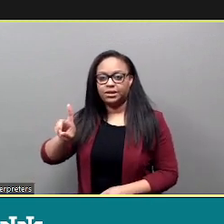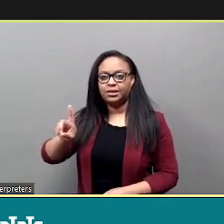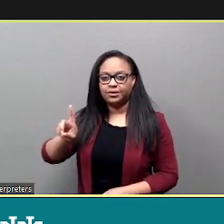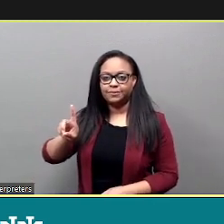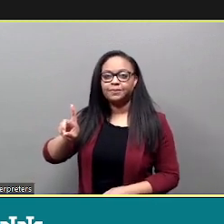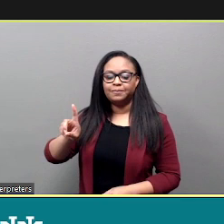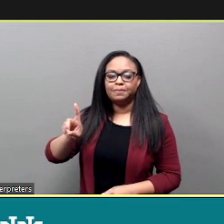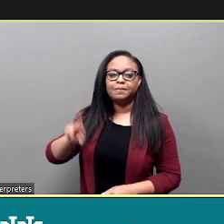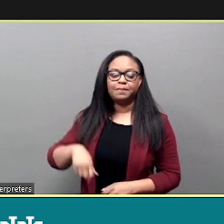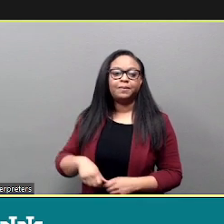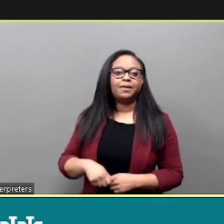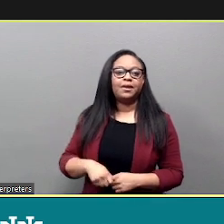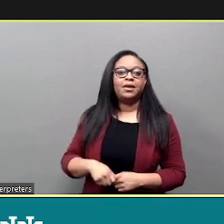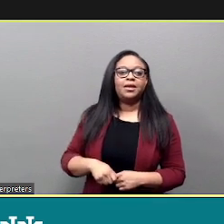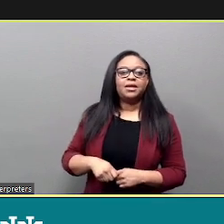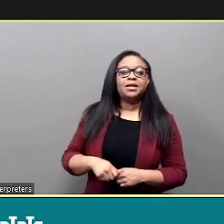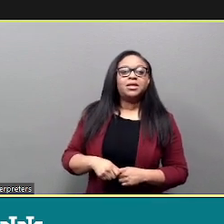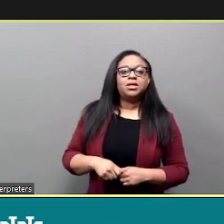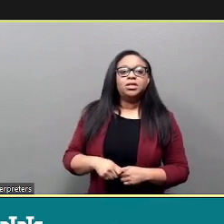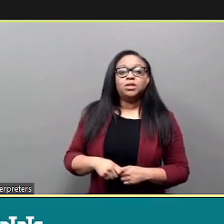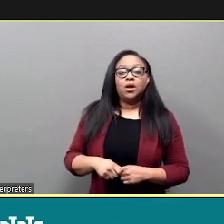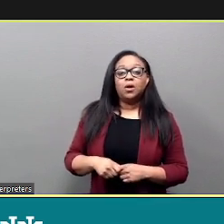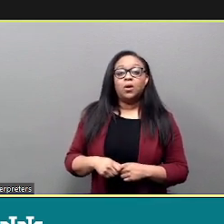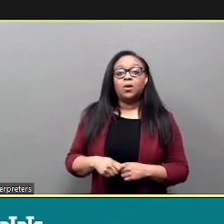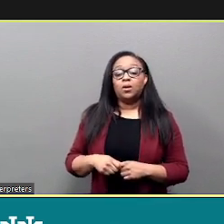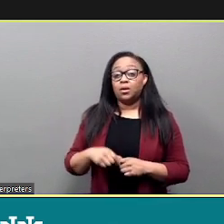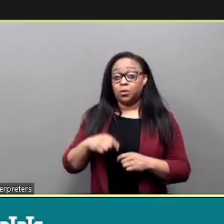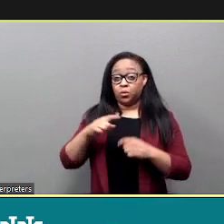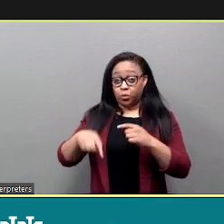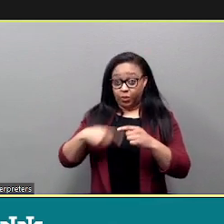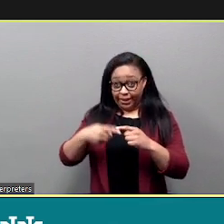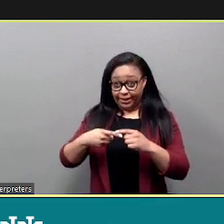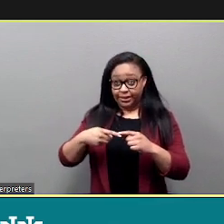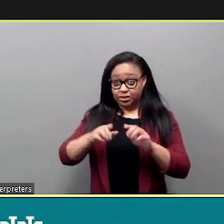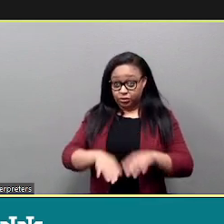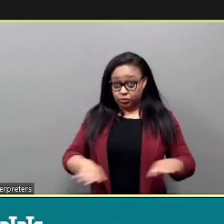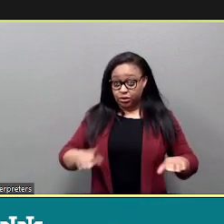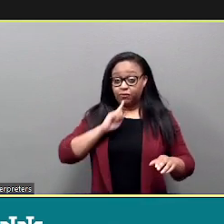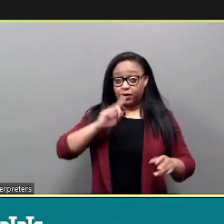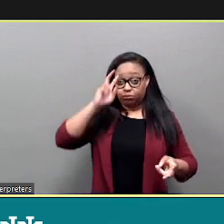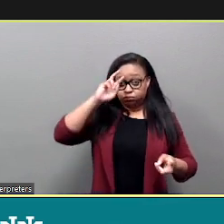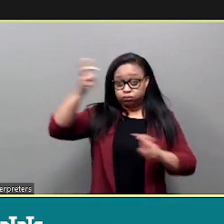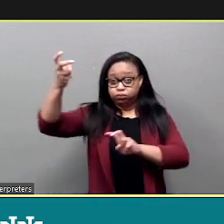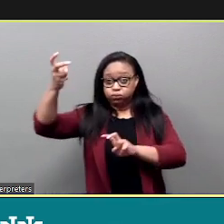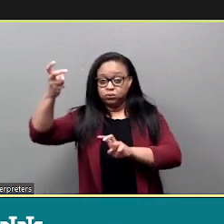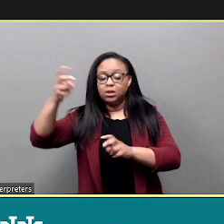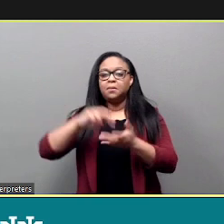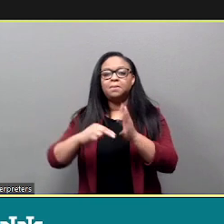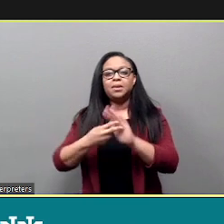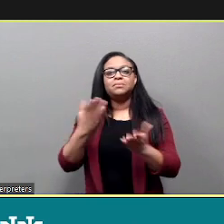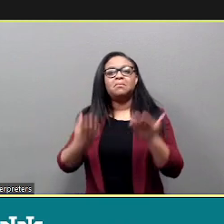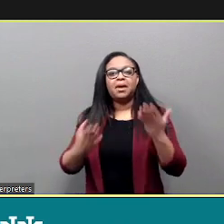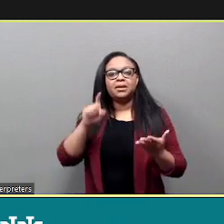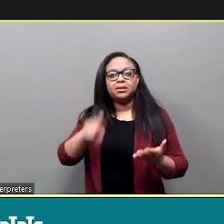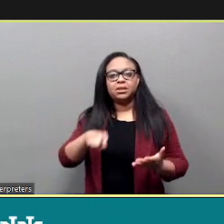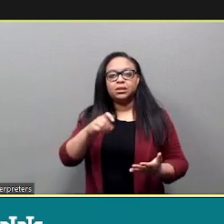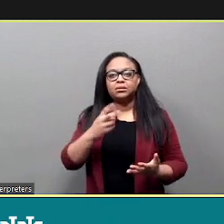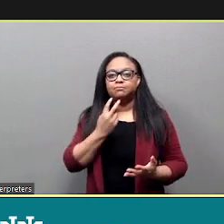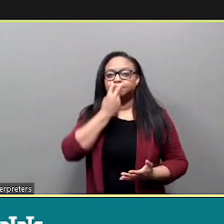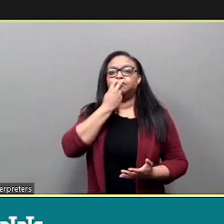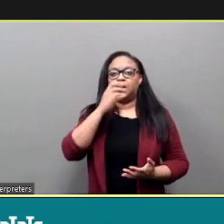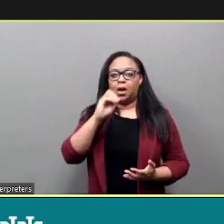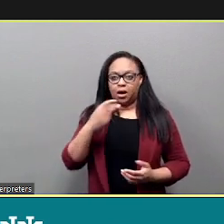increase in higher level of care, this also includes ICU care. We are seeing a number of children who actually